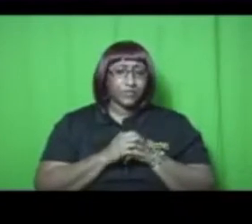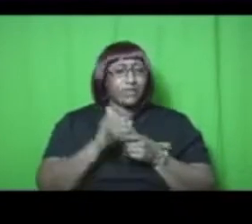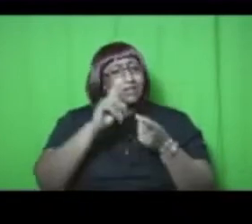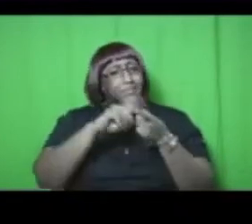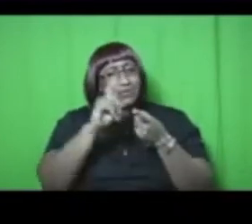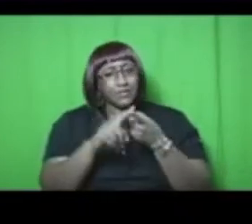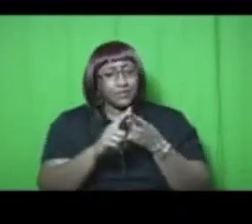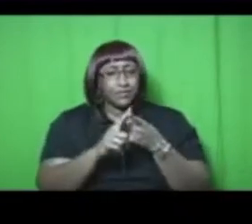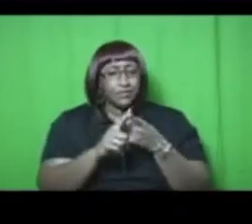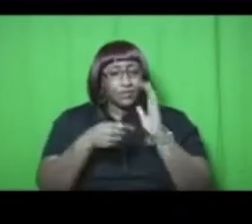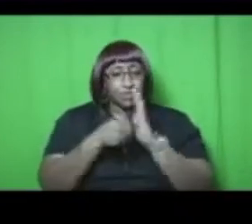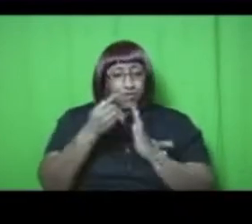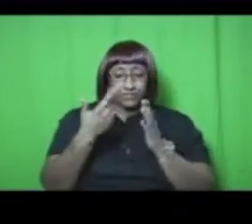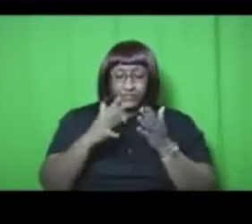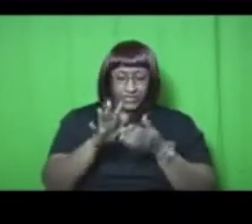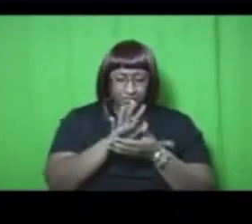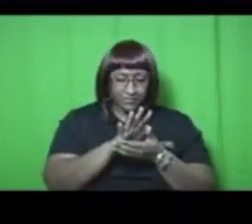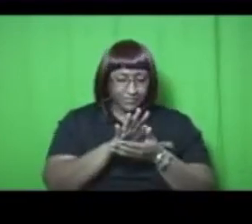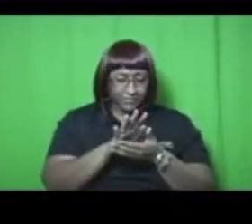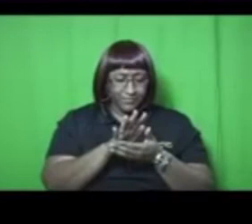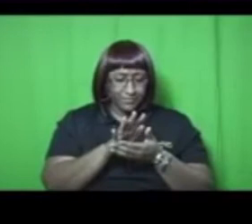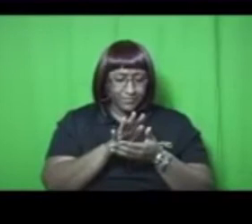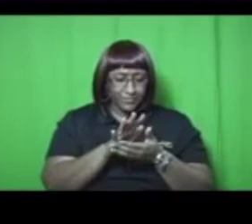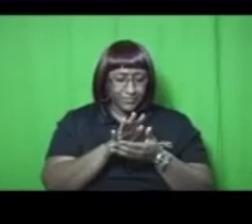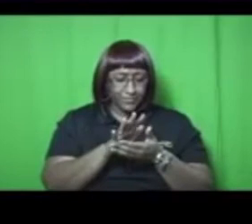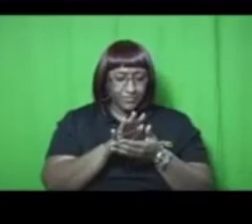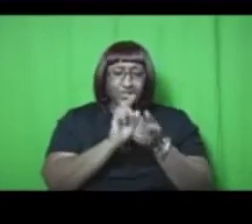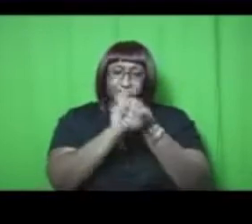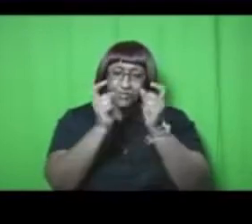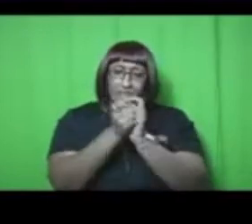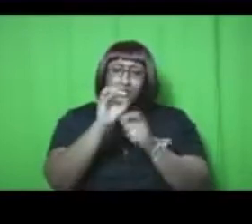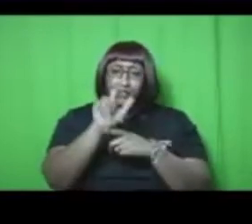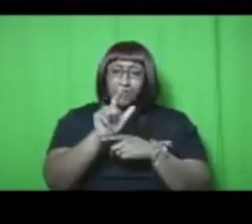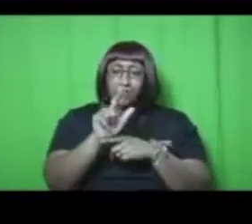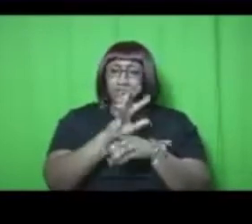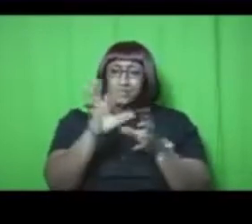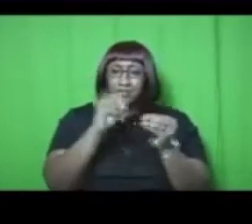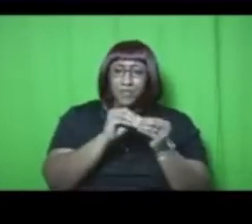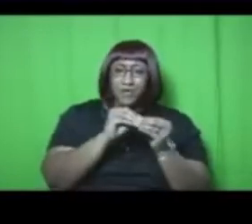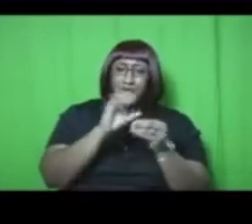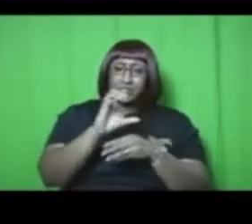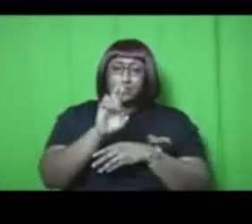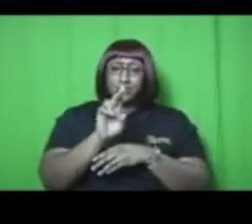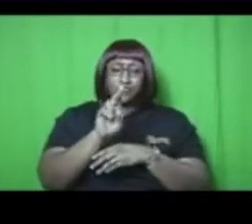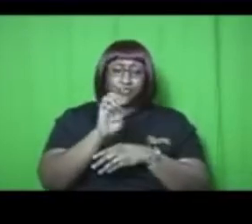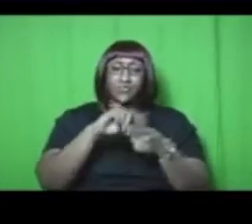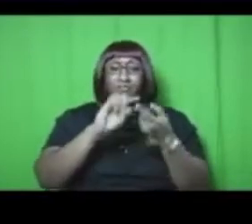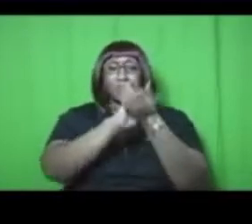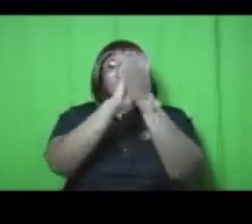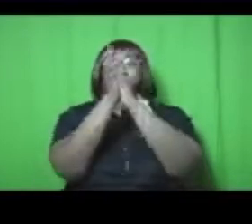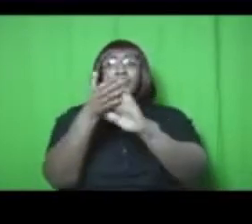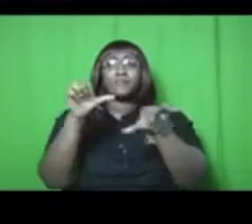And then once a refinery refines the crude oil, it's no longer crude, and you have gasoline,